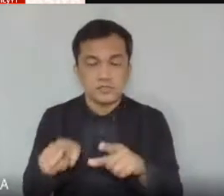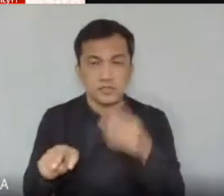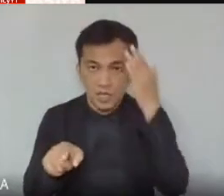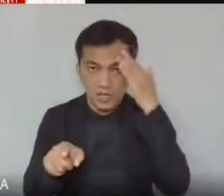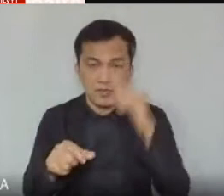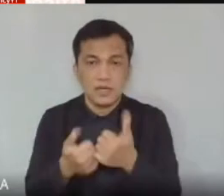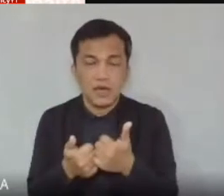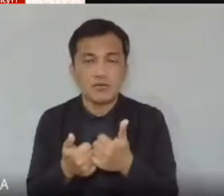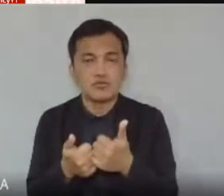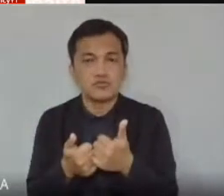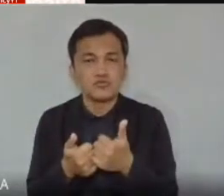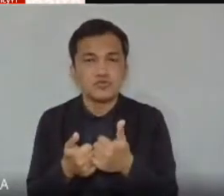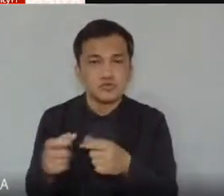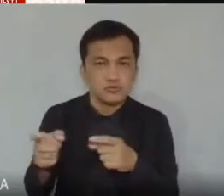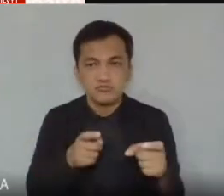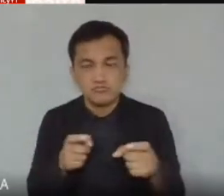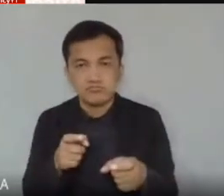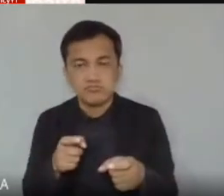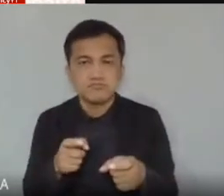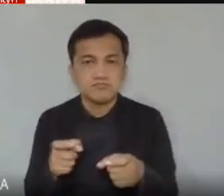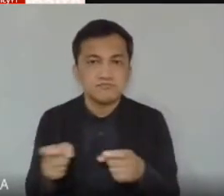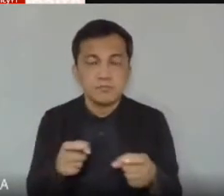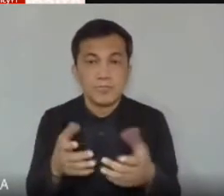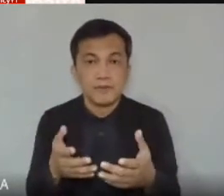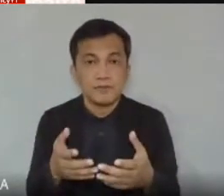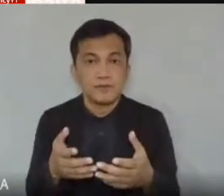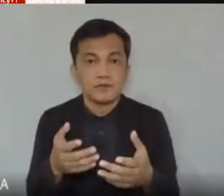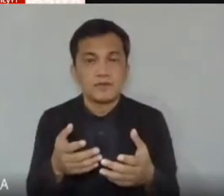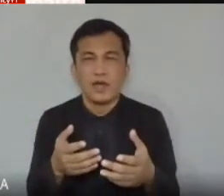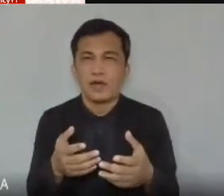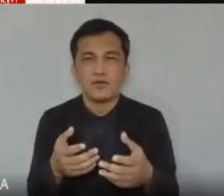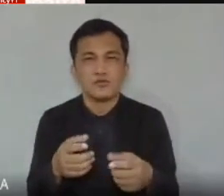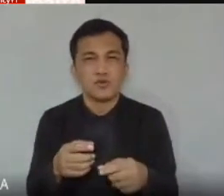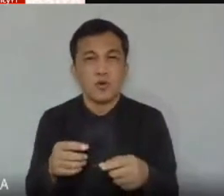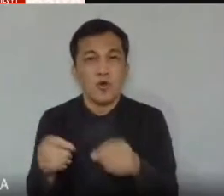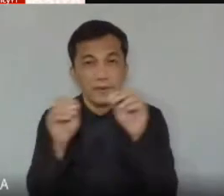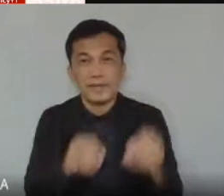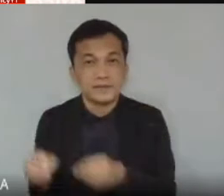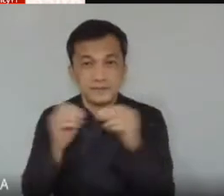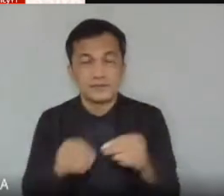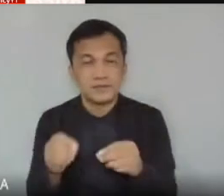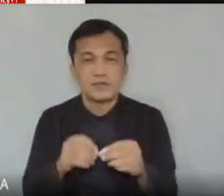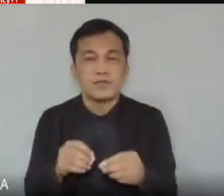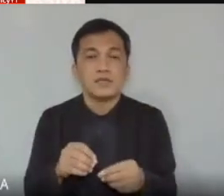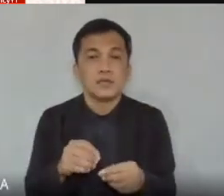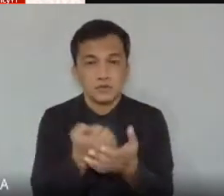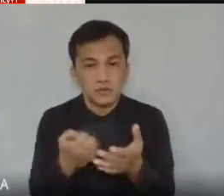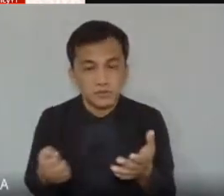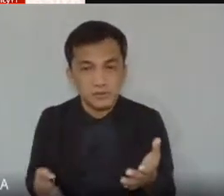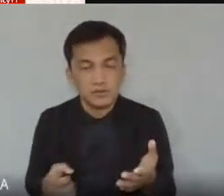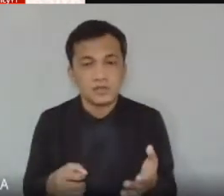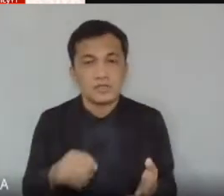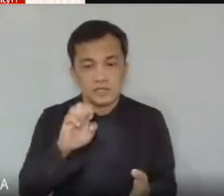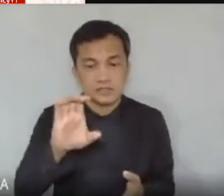probe, and we have a vascular probe also. And of course, we have an HD camera wherein you can see through the